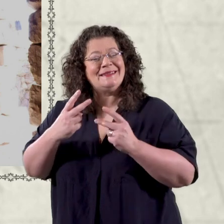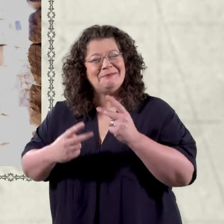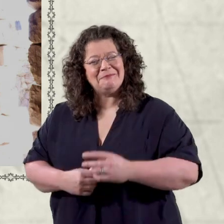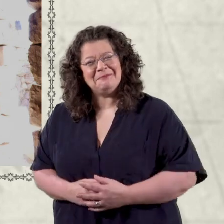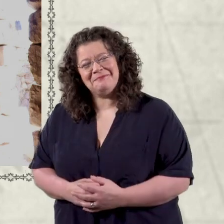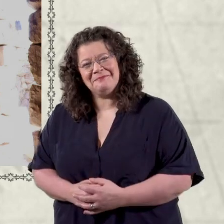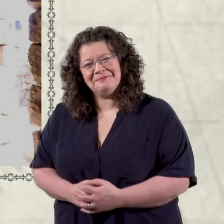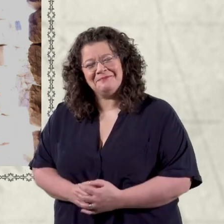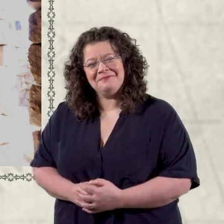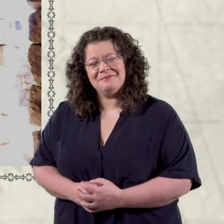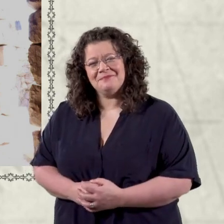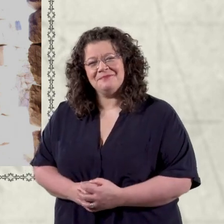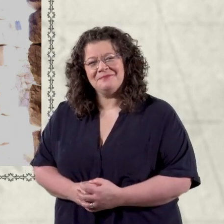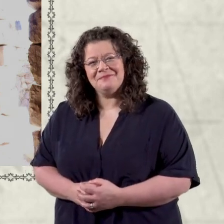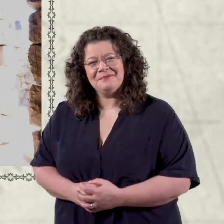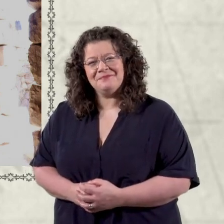righty-tighty-tie,